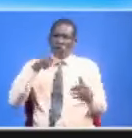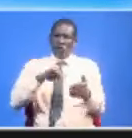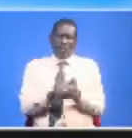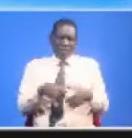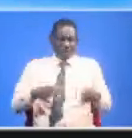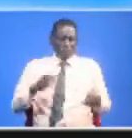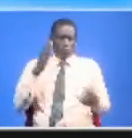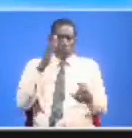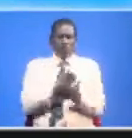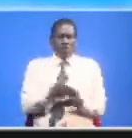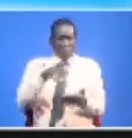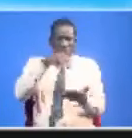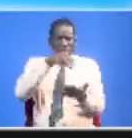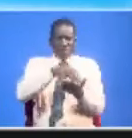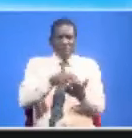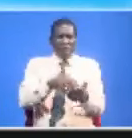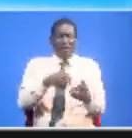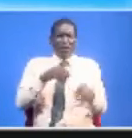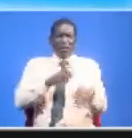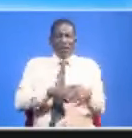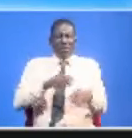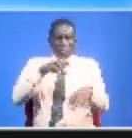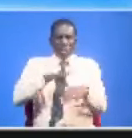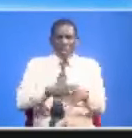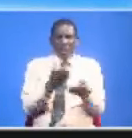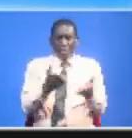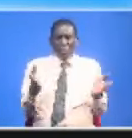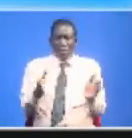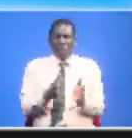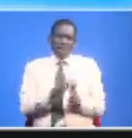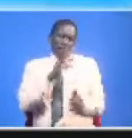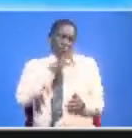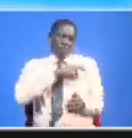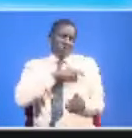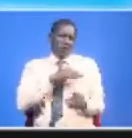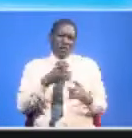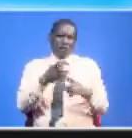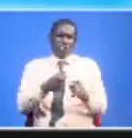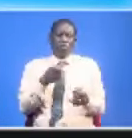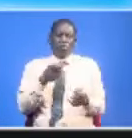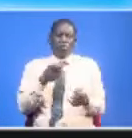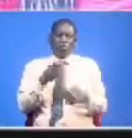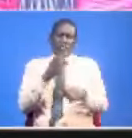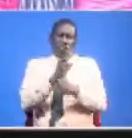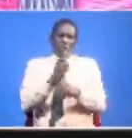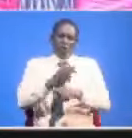vice while recovering assets and proceeds accumulated using fake papers.